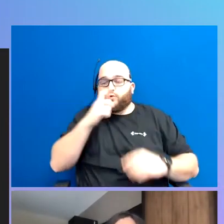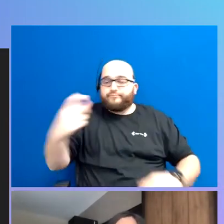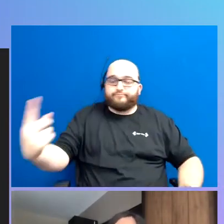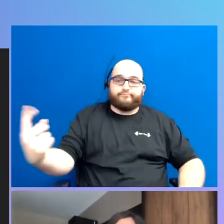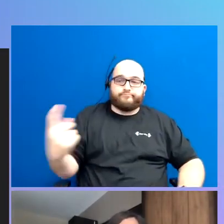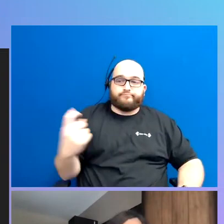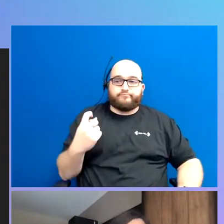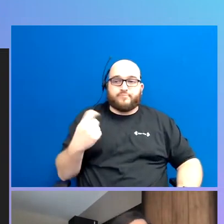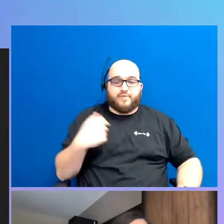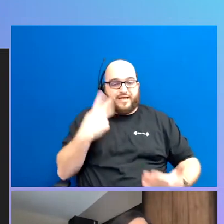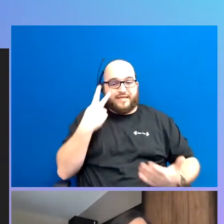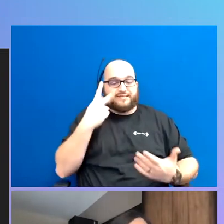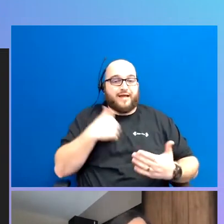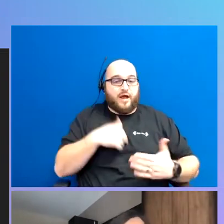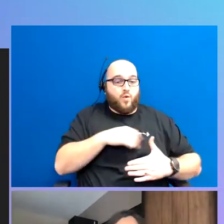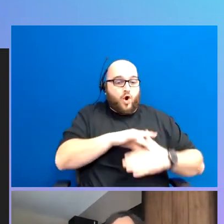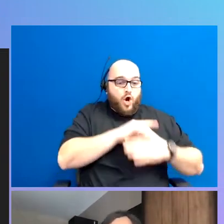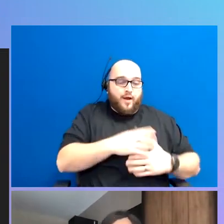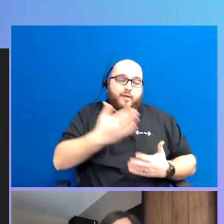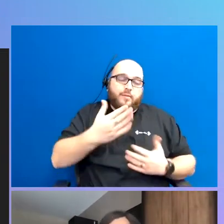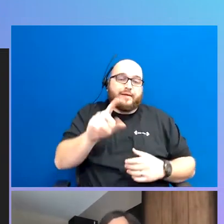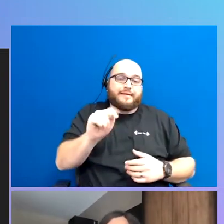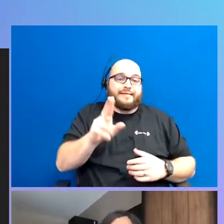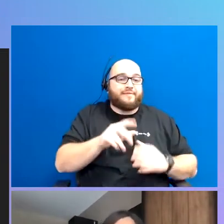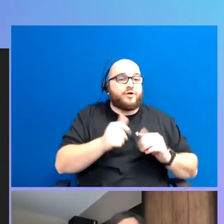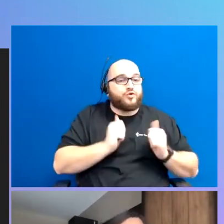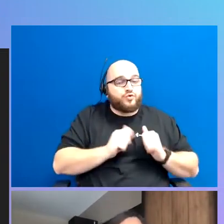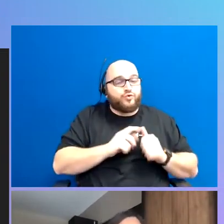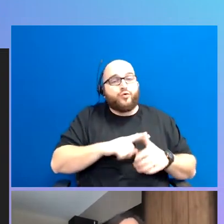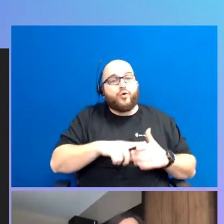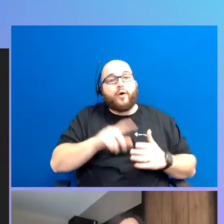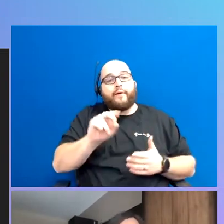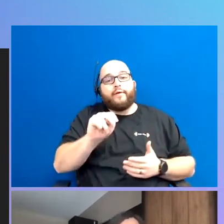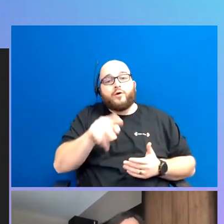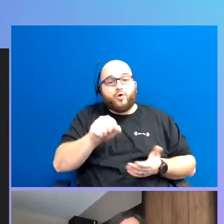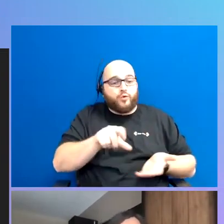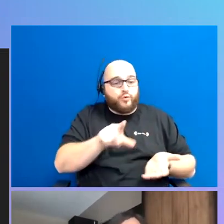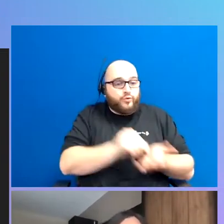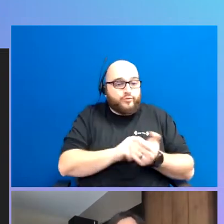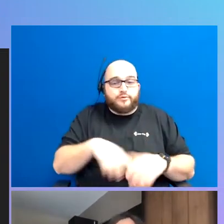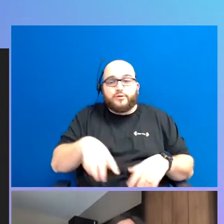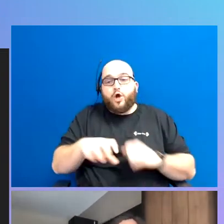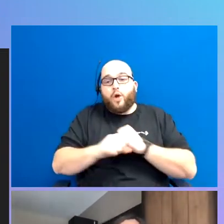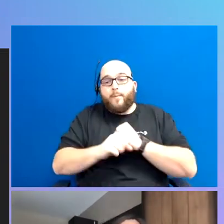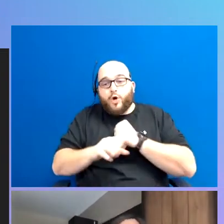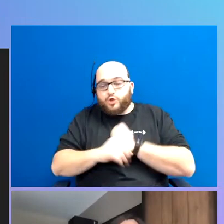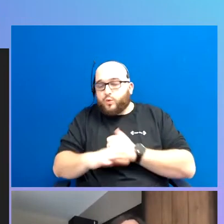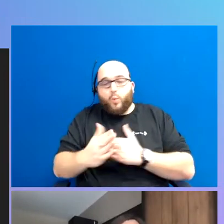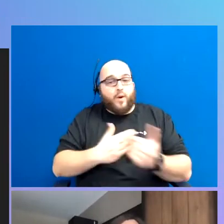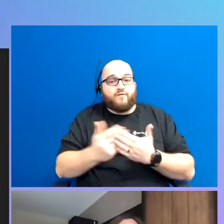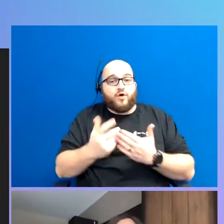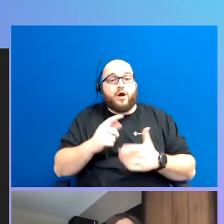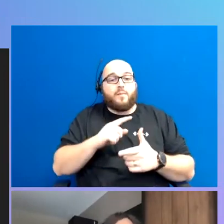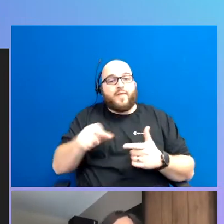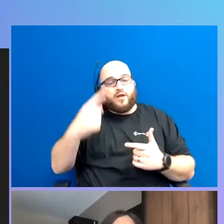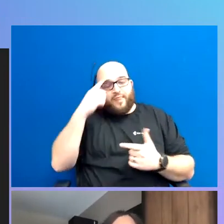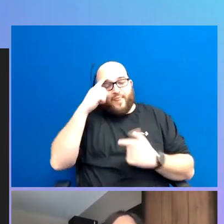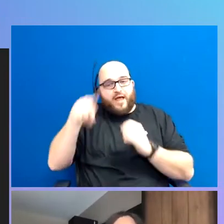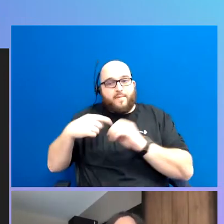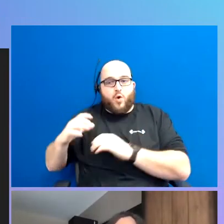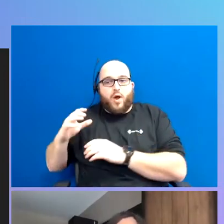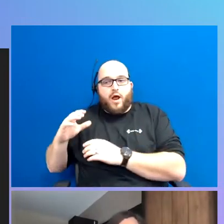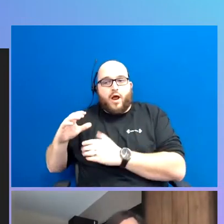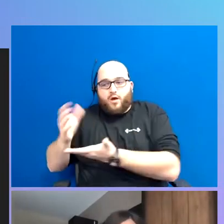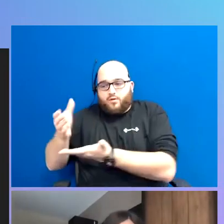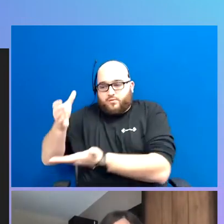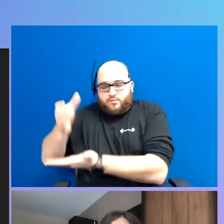they look at our content. So it might be a TV show, a news article, could be even ads. But then they also think about the container, the platform